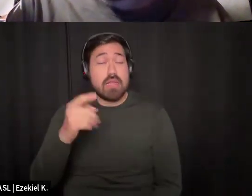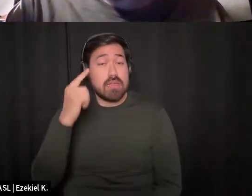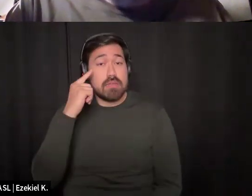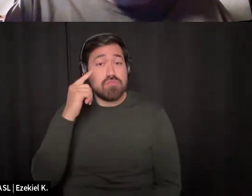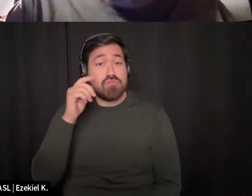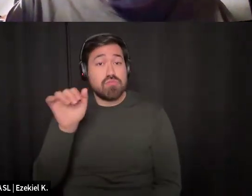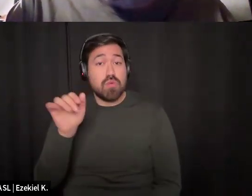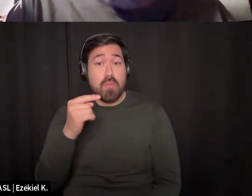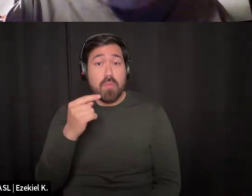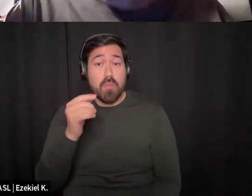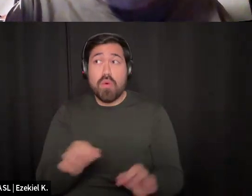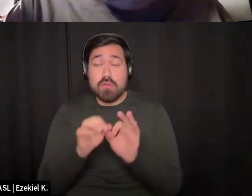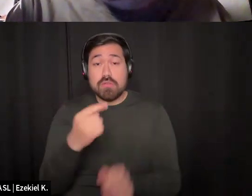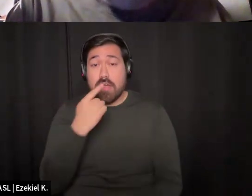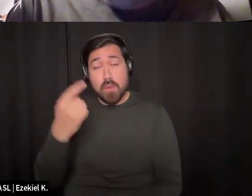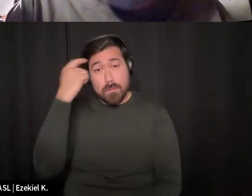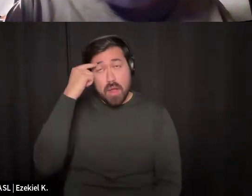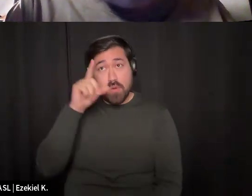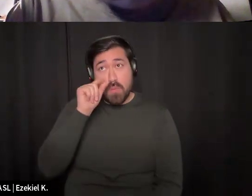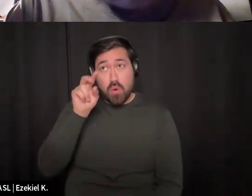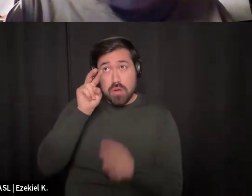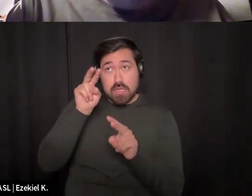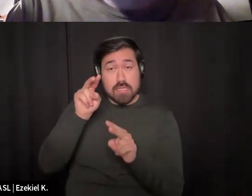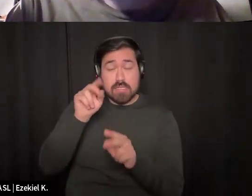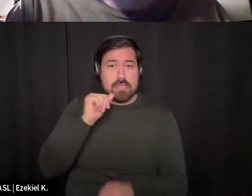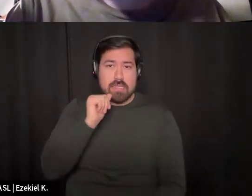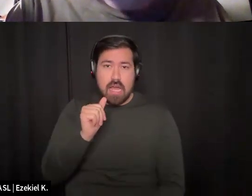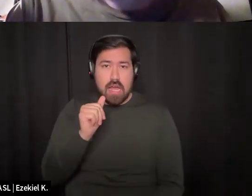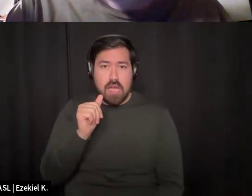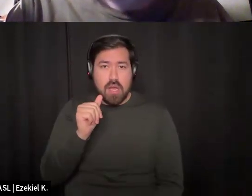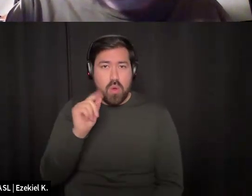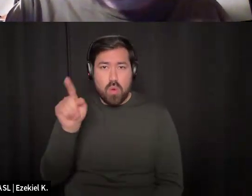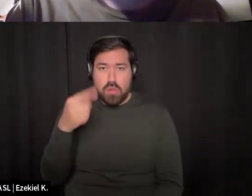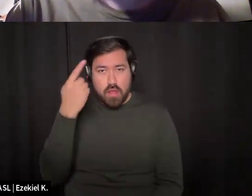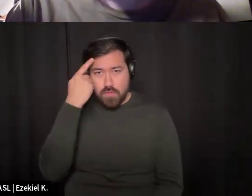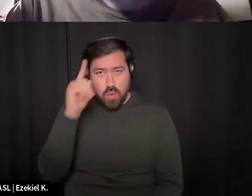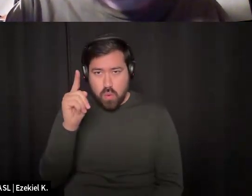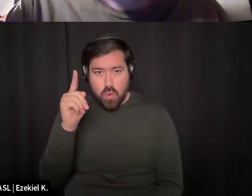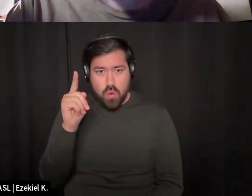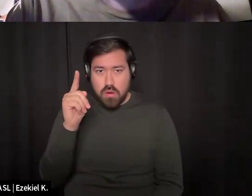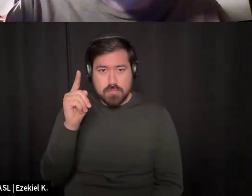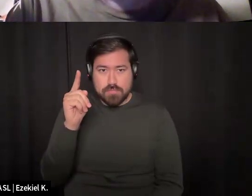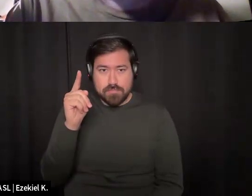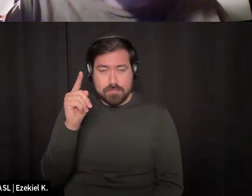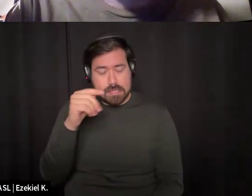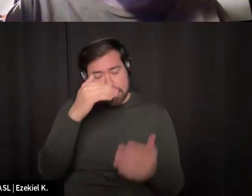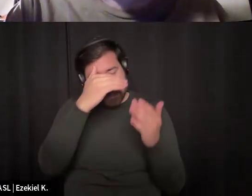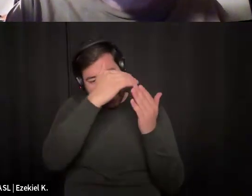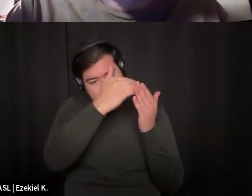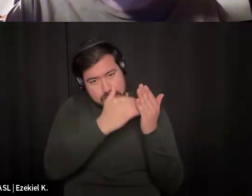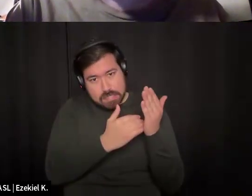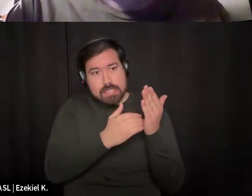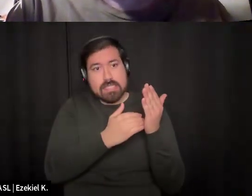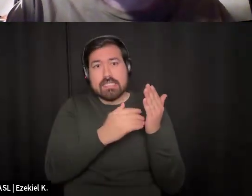that mindful birding is not exclusive from like a listing type or